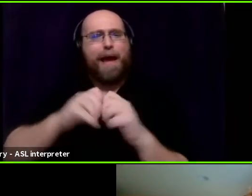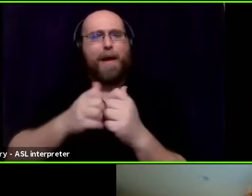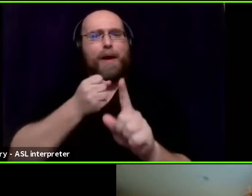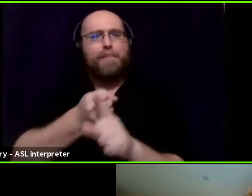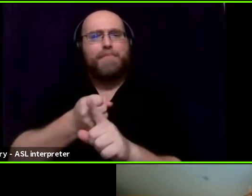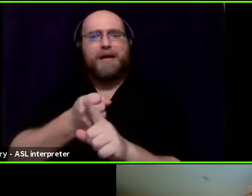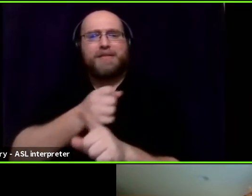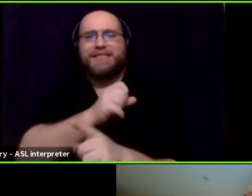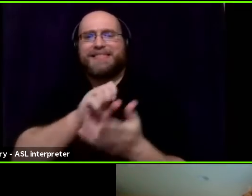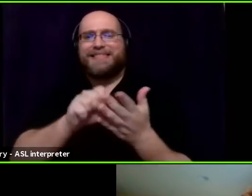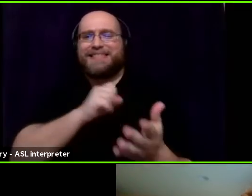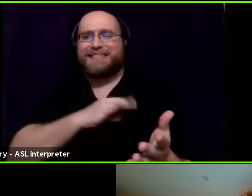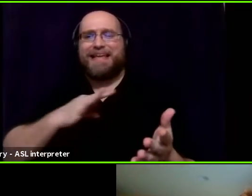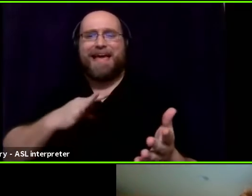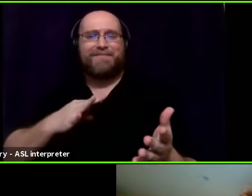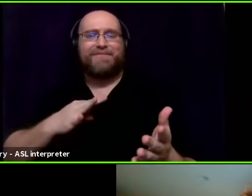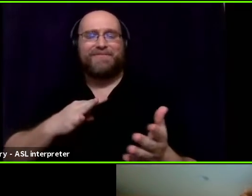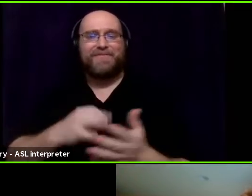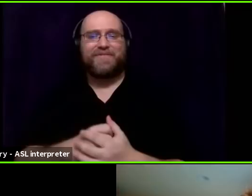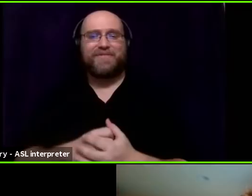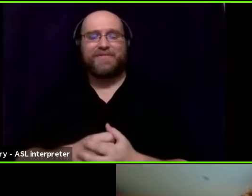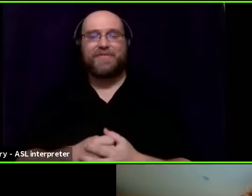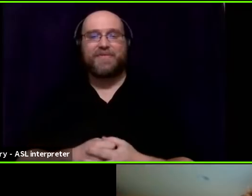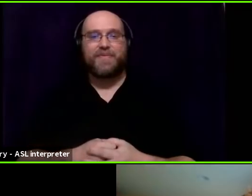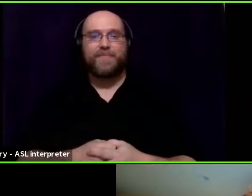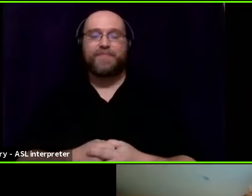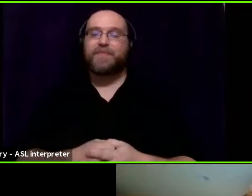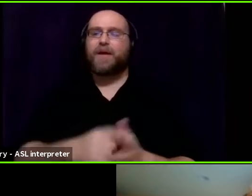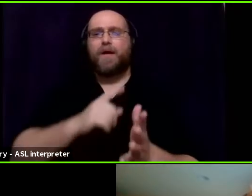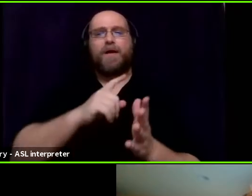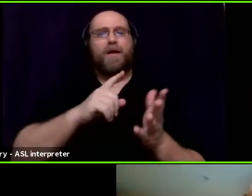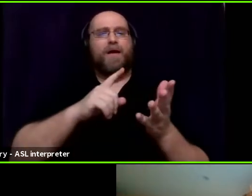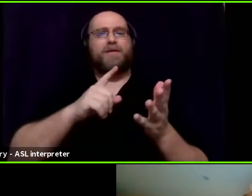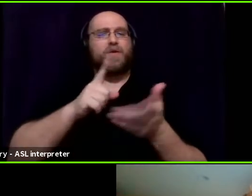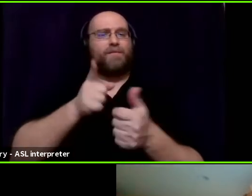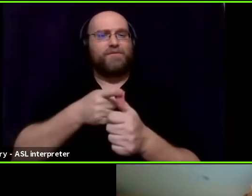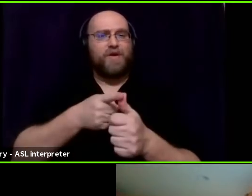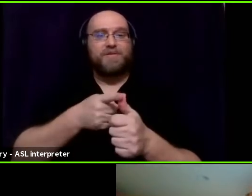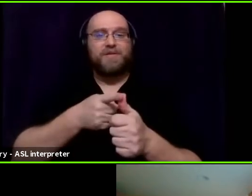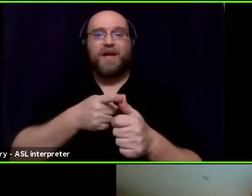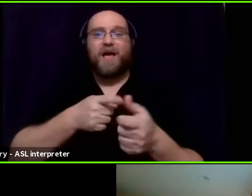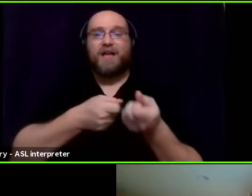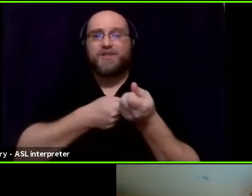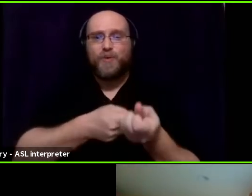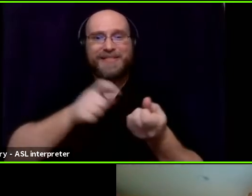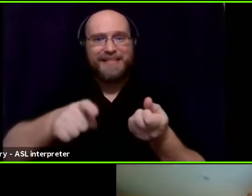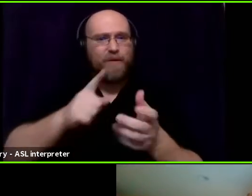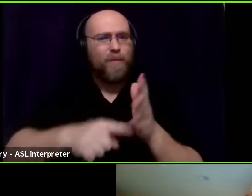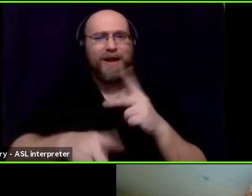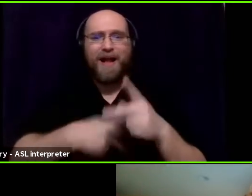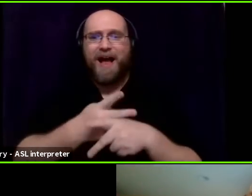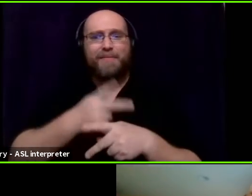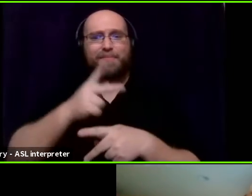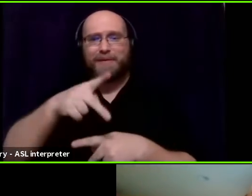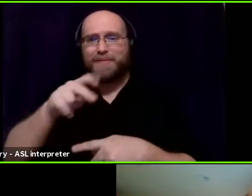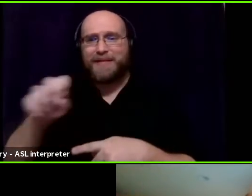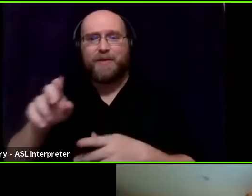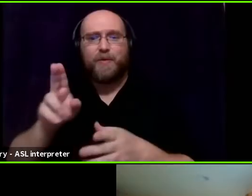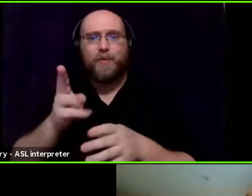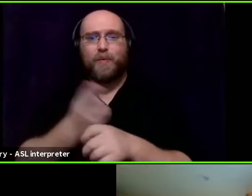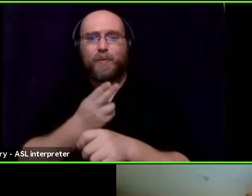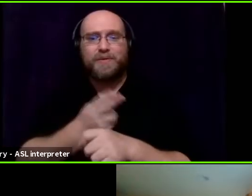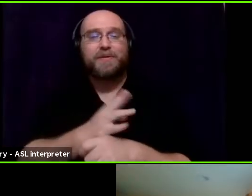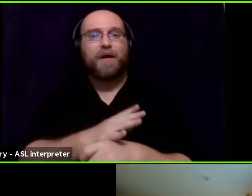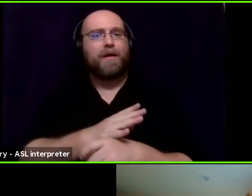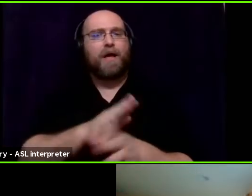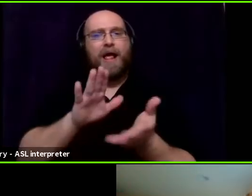questions. First off, what kind of PPE will custodians need? What are the cleaning standards? Are custodians the only people responsible for